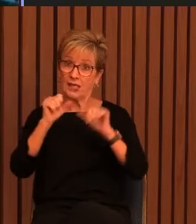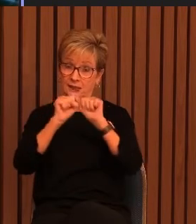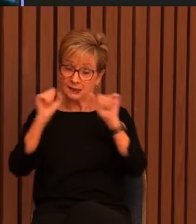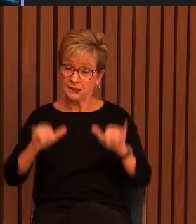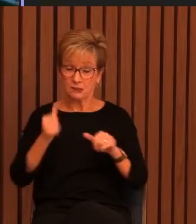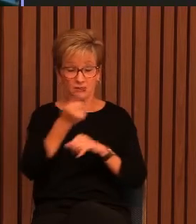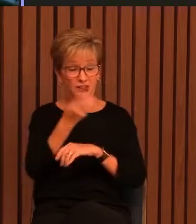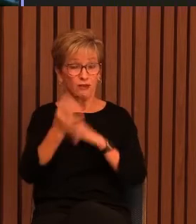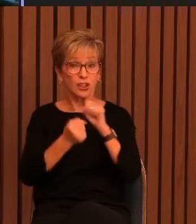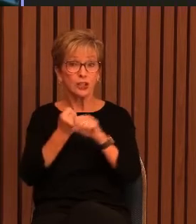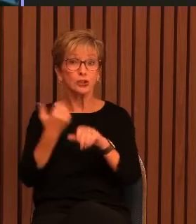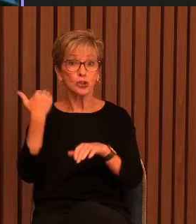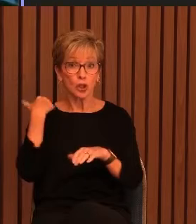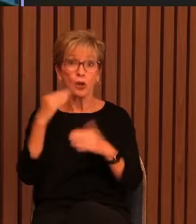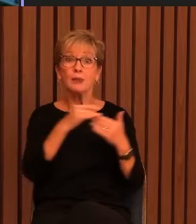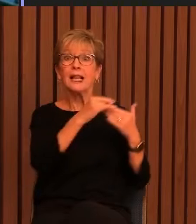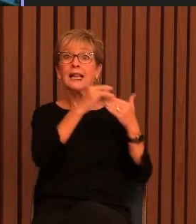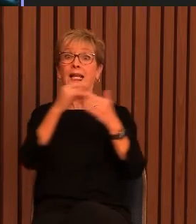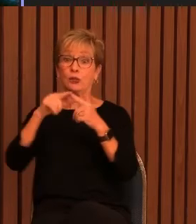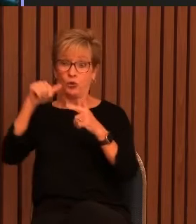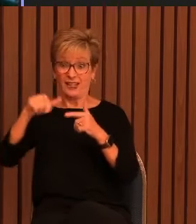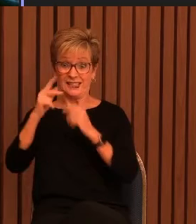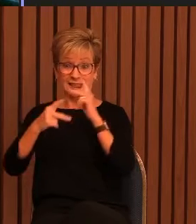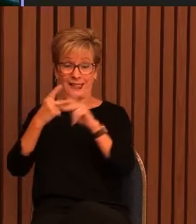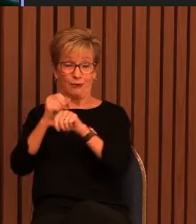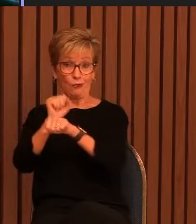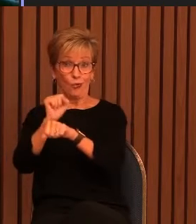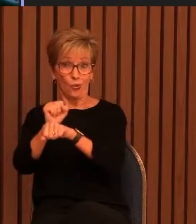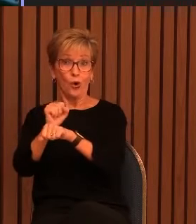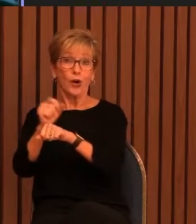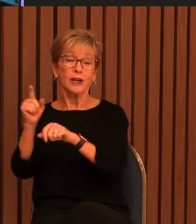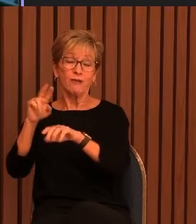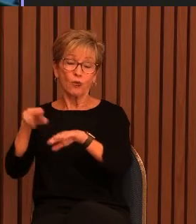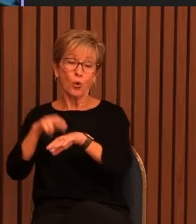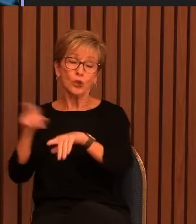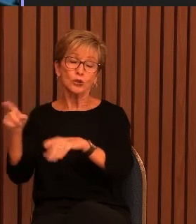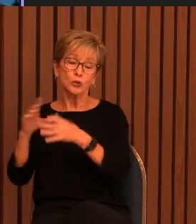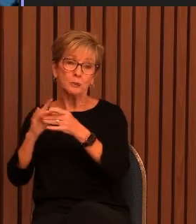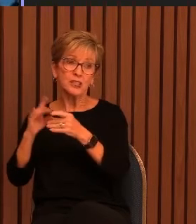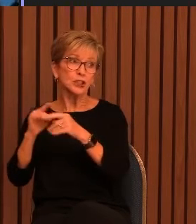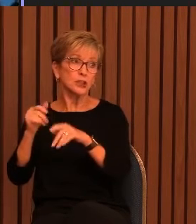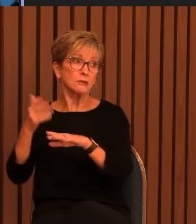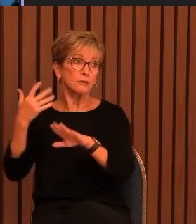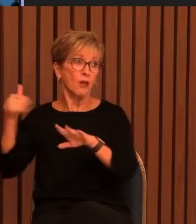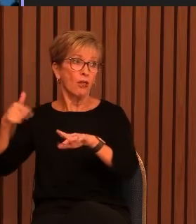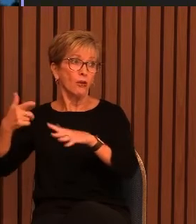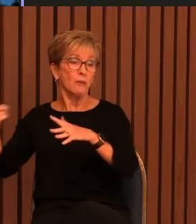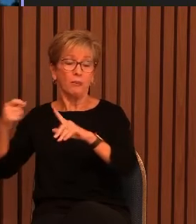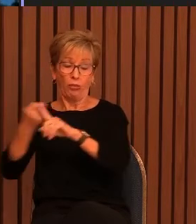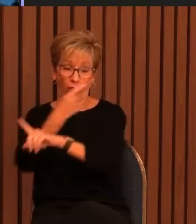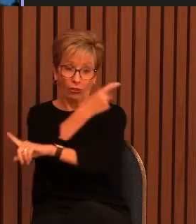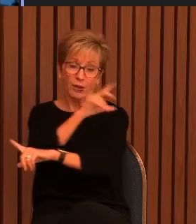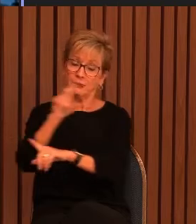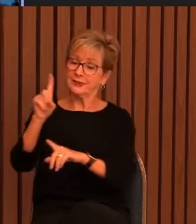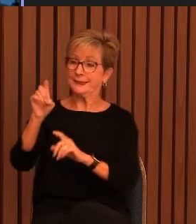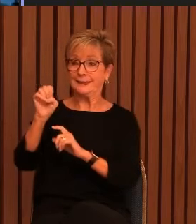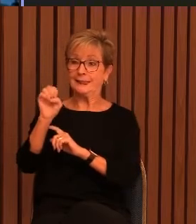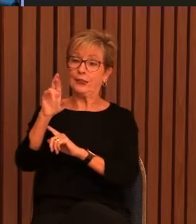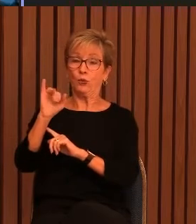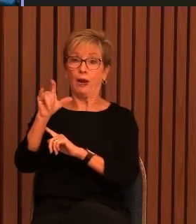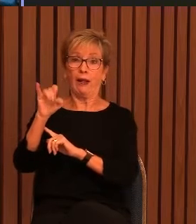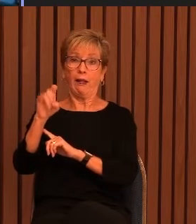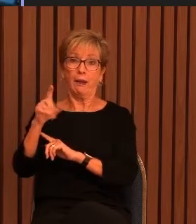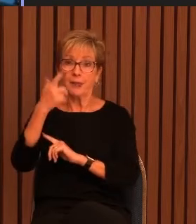several years ago that was leading to this particular work. Of course, as you mentioned, the L3 and the other things, but we got derailed because of accountability and